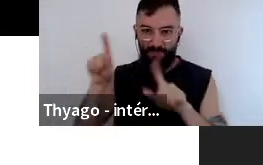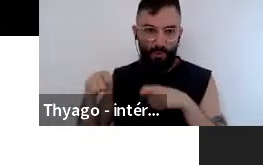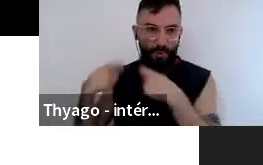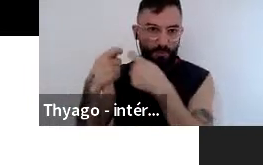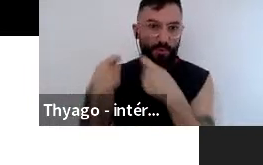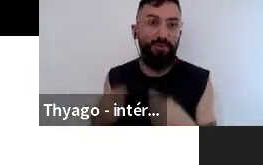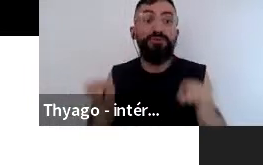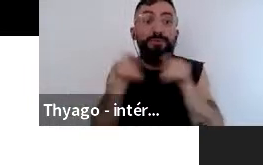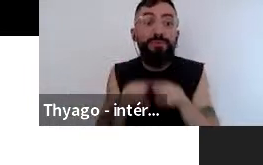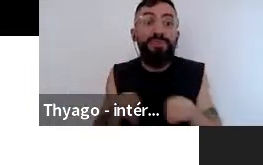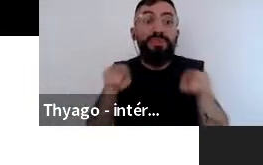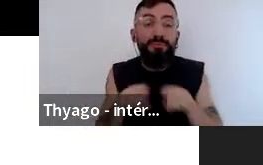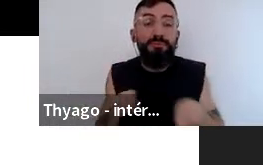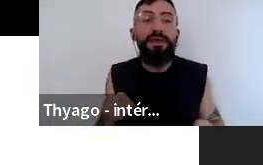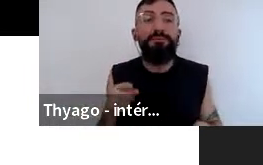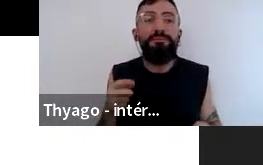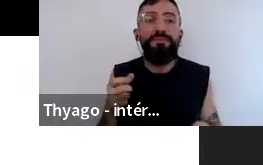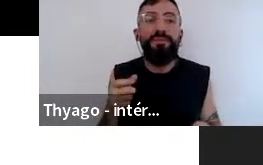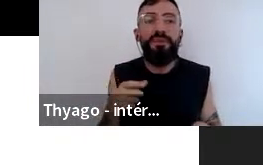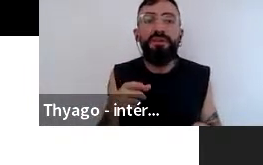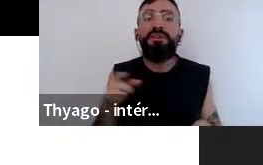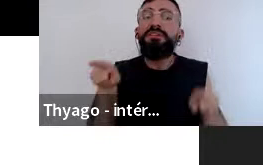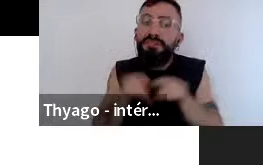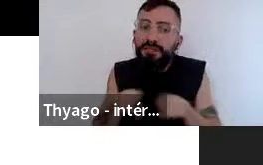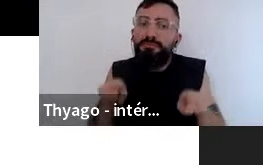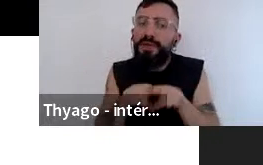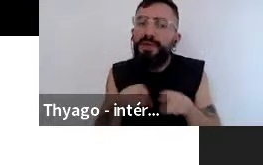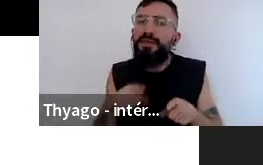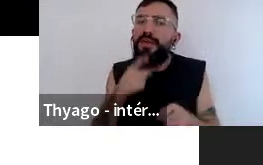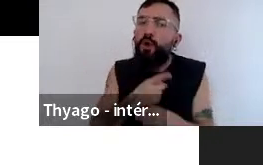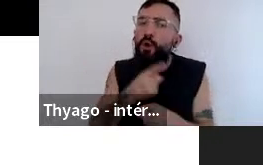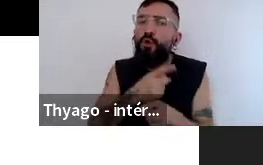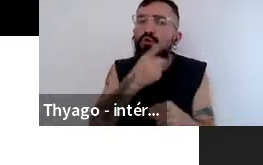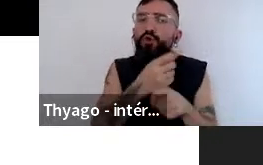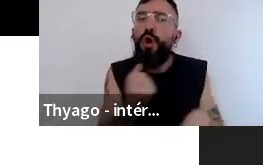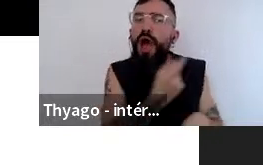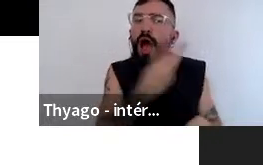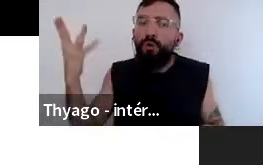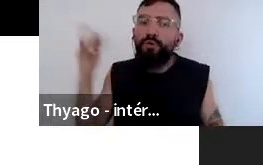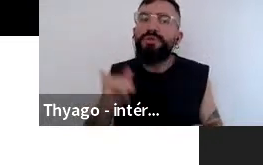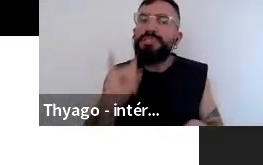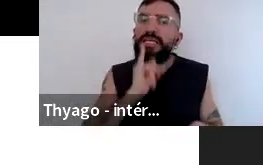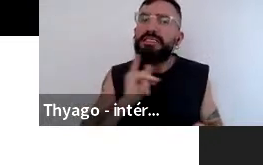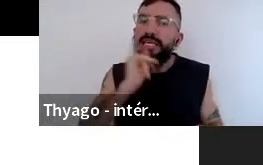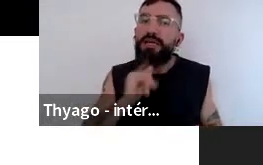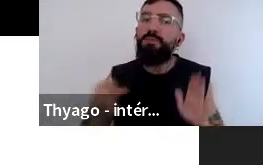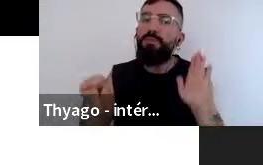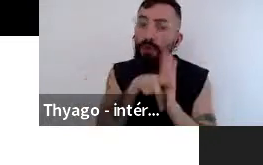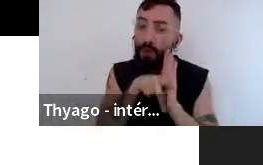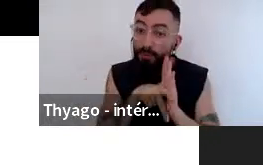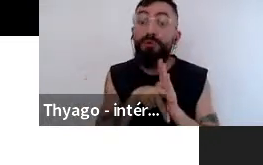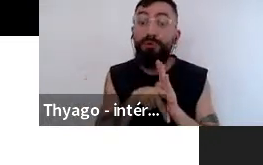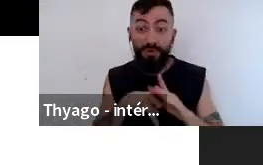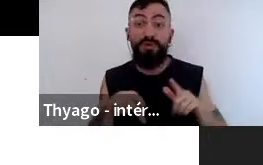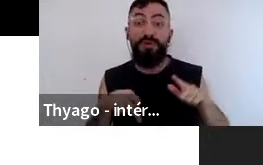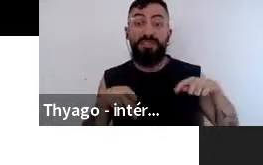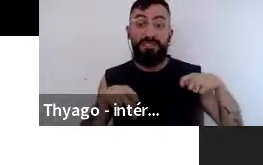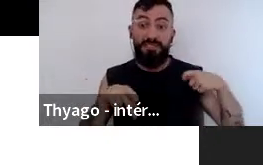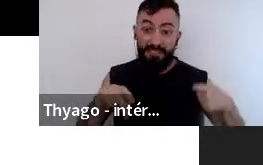unlike Meir's, we also observed cases where sequential and